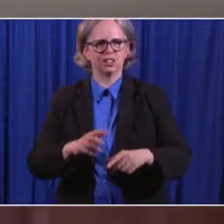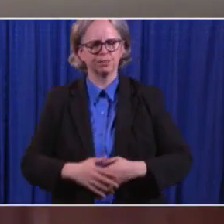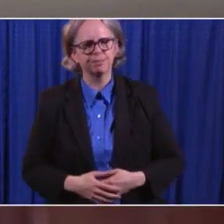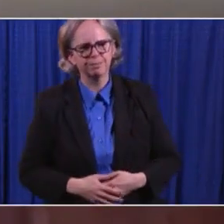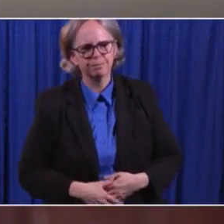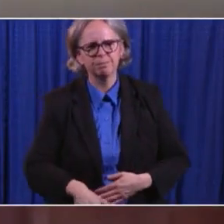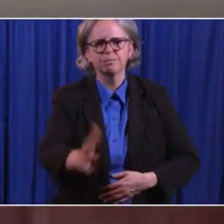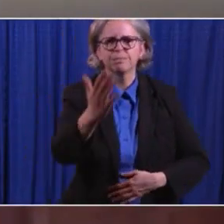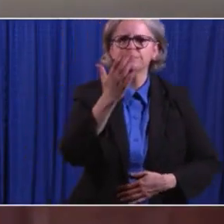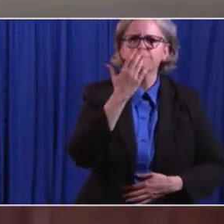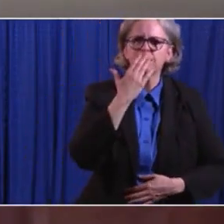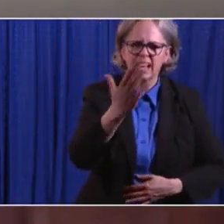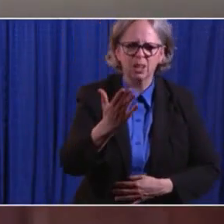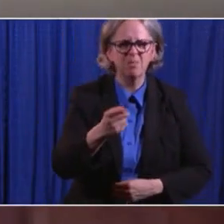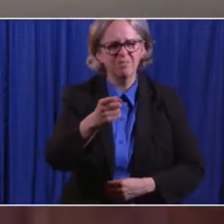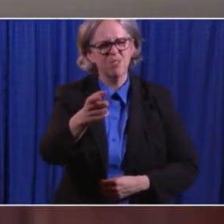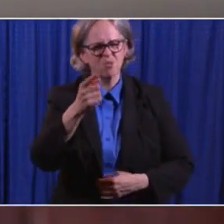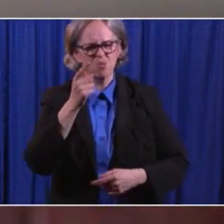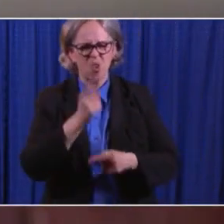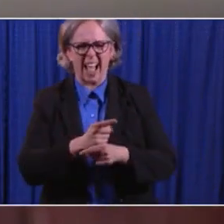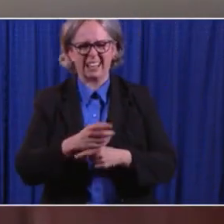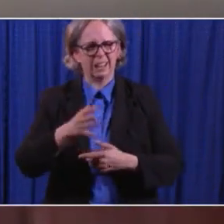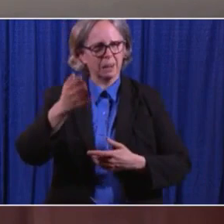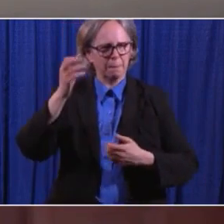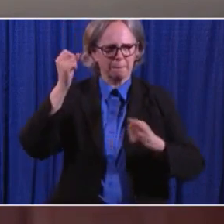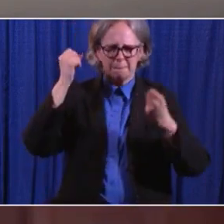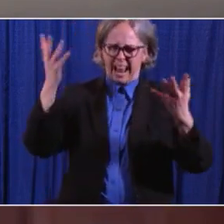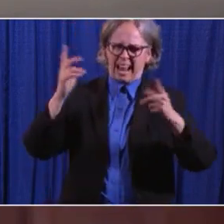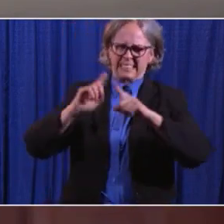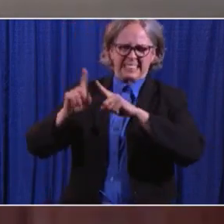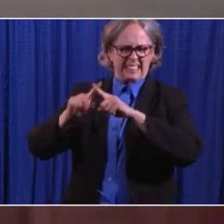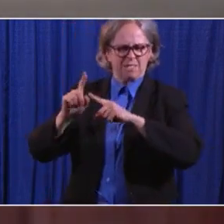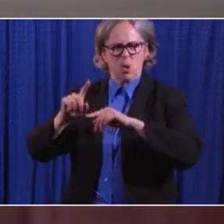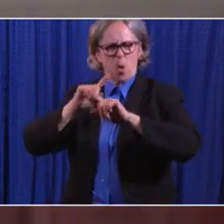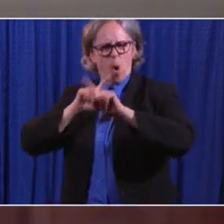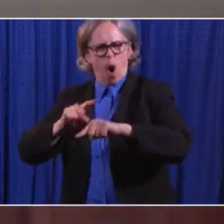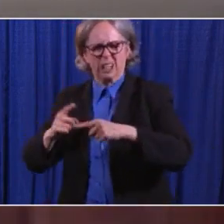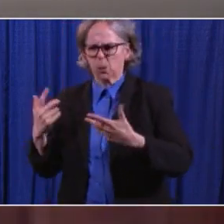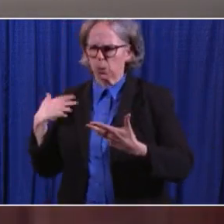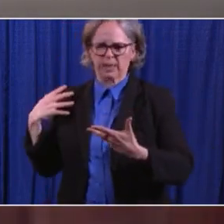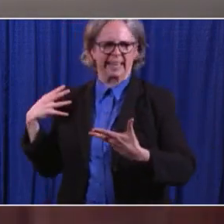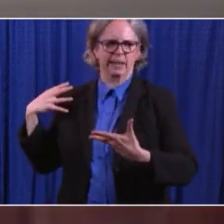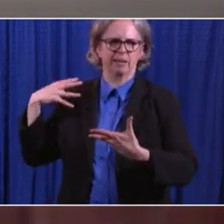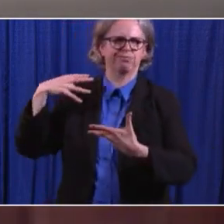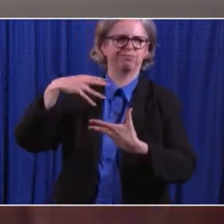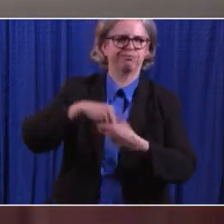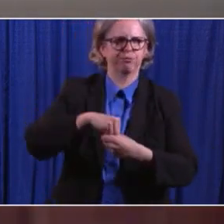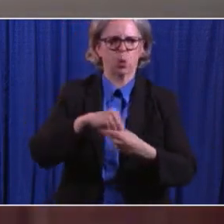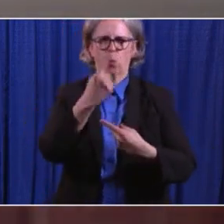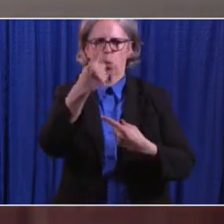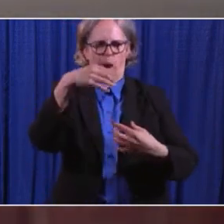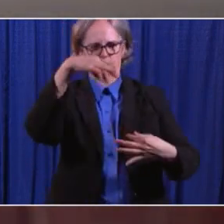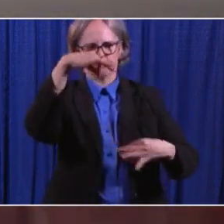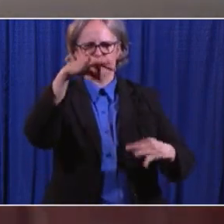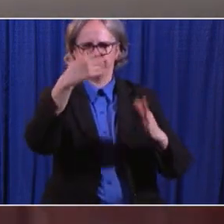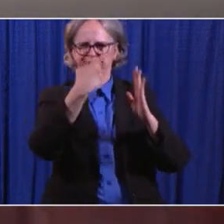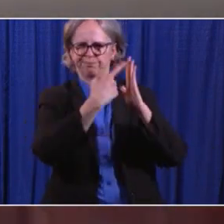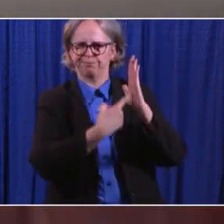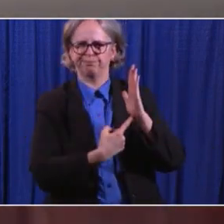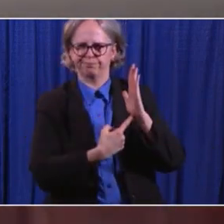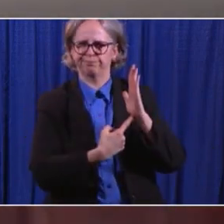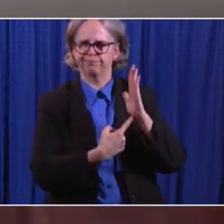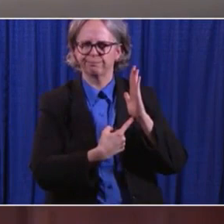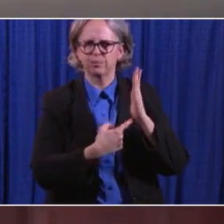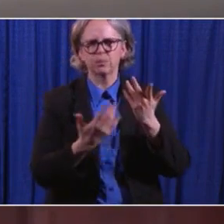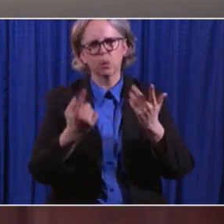orders and transfer some of those important items that we want to focus on into one order. Again, I'm